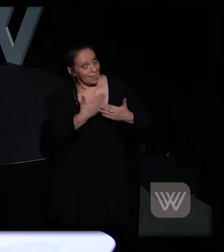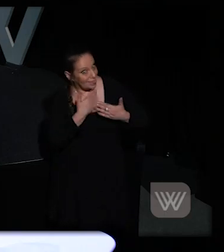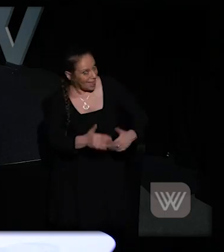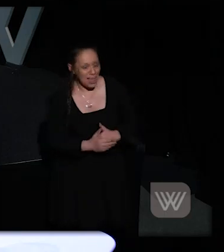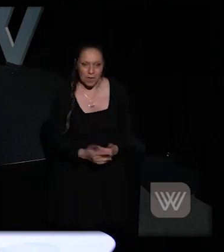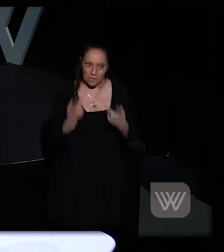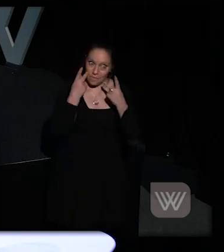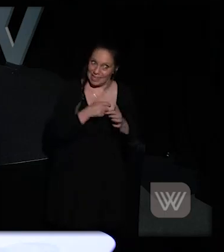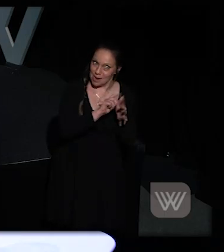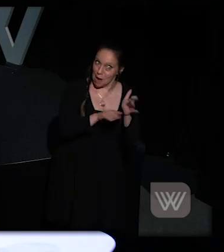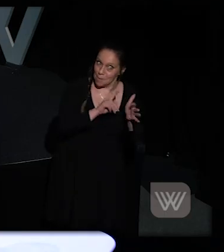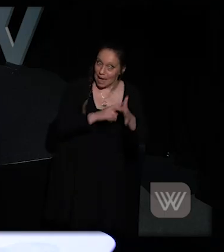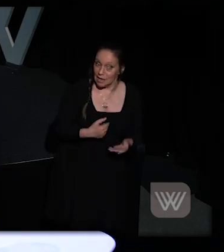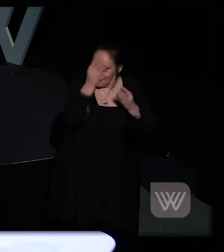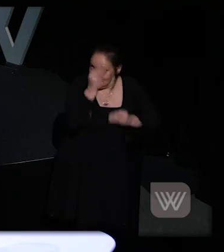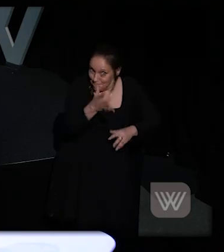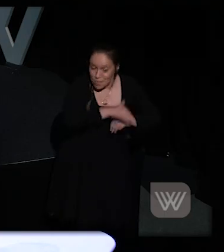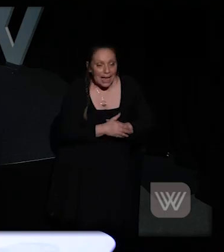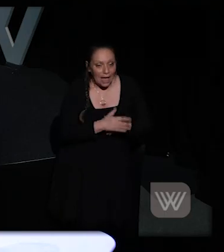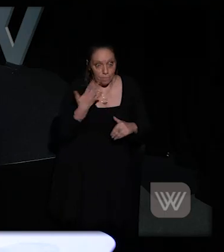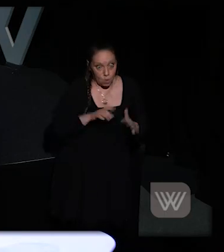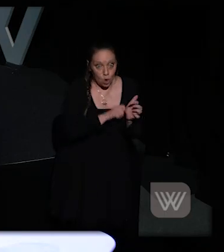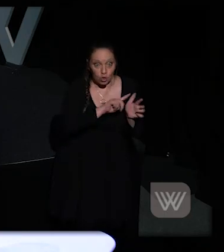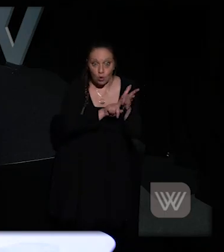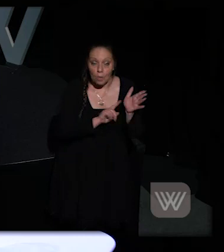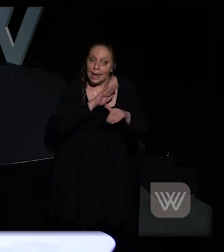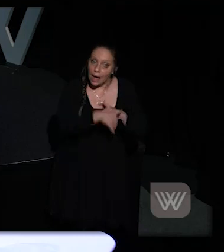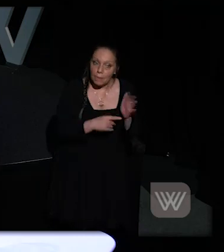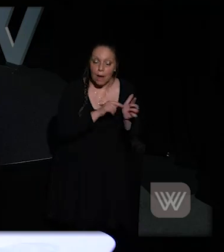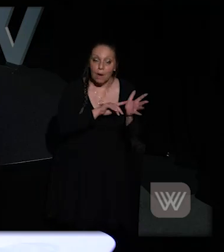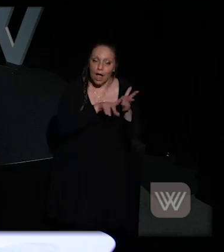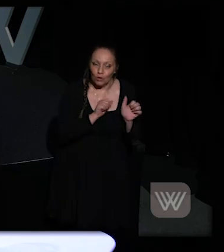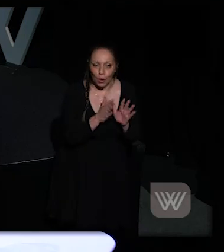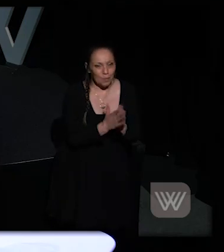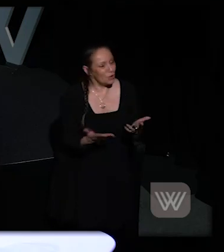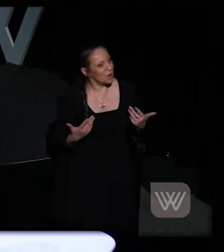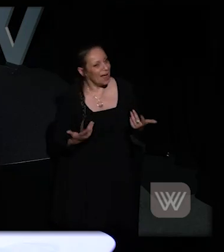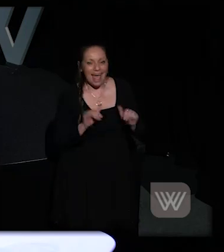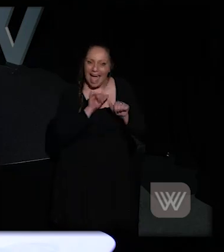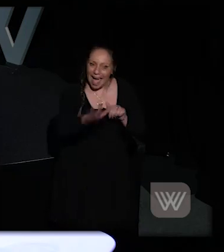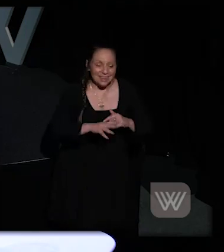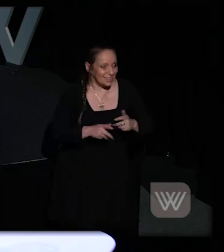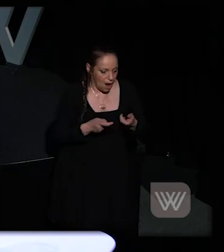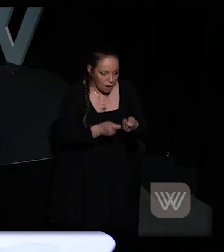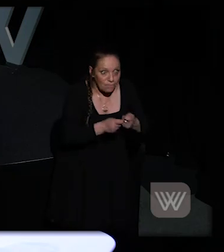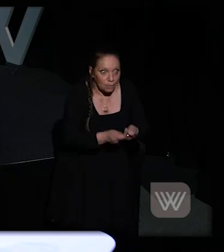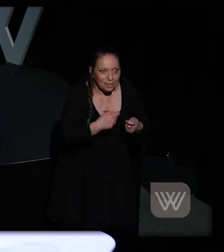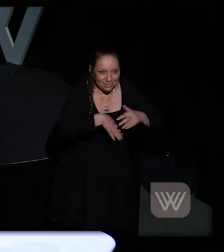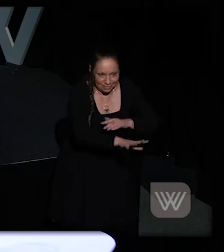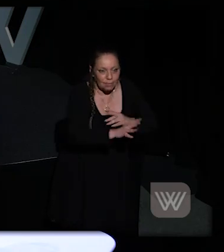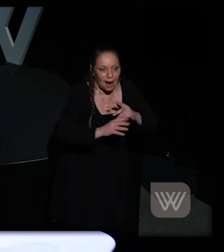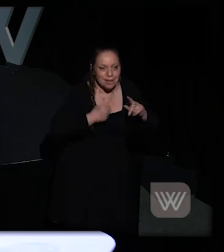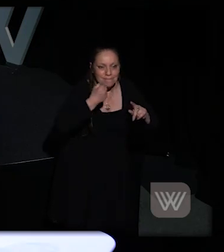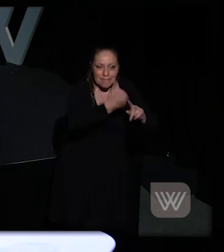for visiting my page. Just letting you know that if you're going to troll me about my trolling book, I am feeding you into my publicity machine.